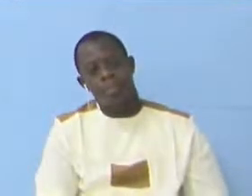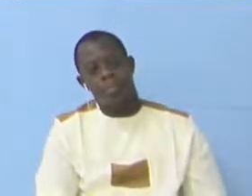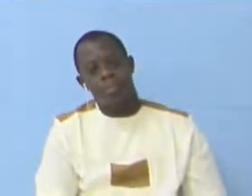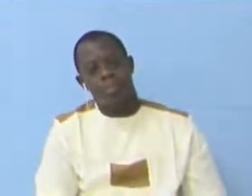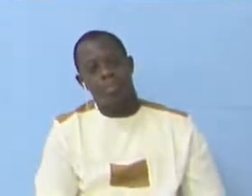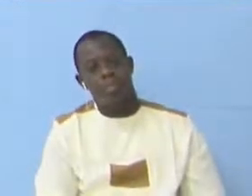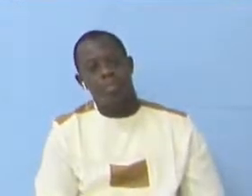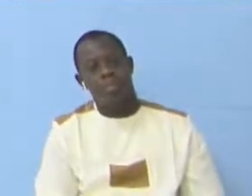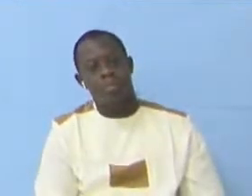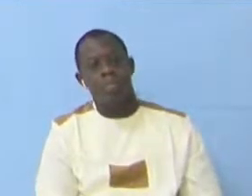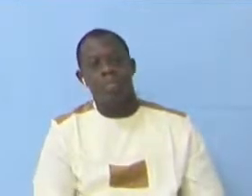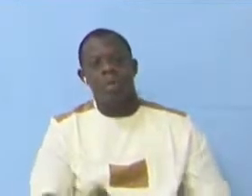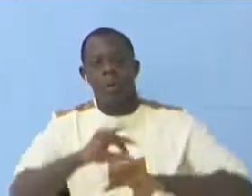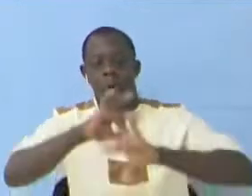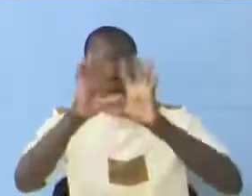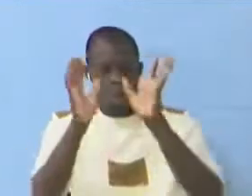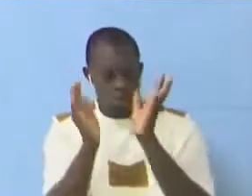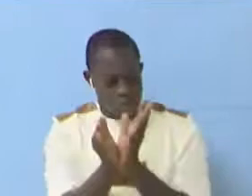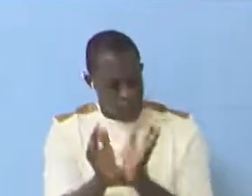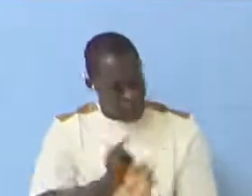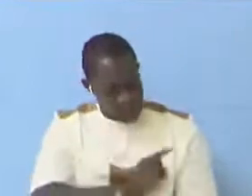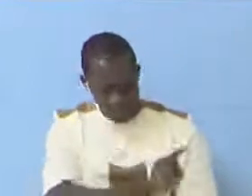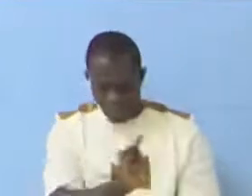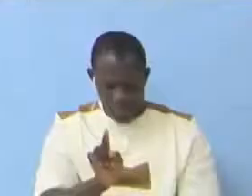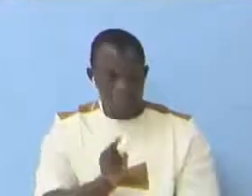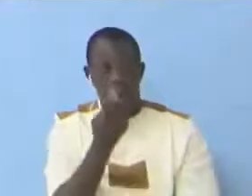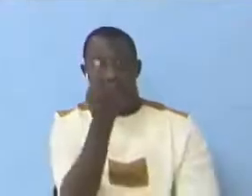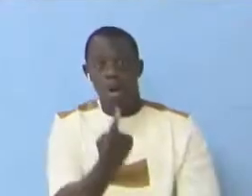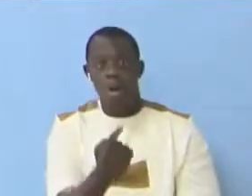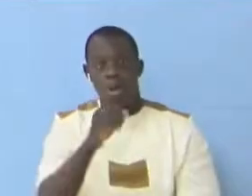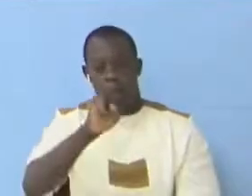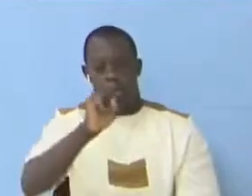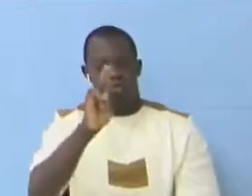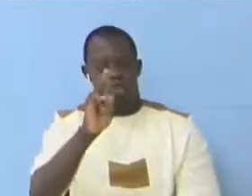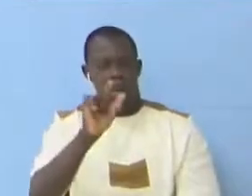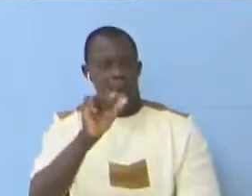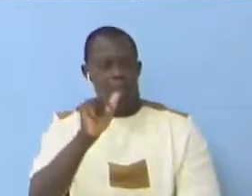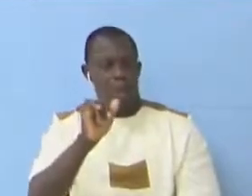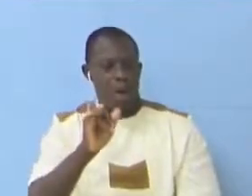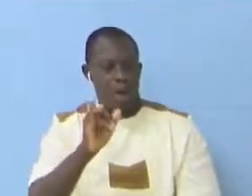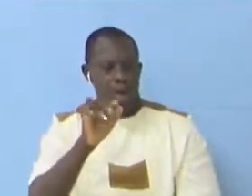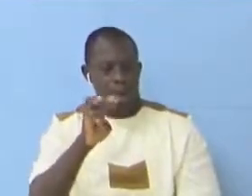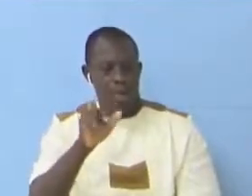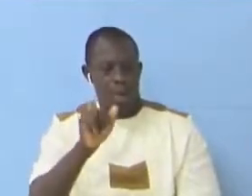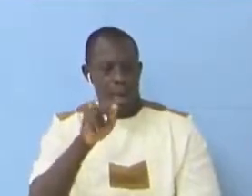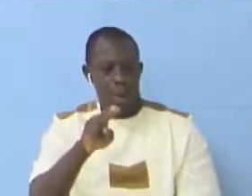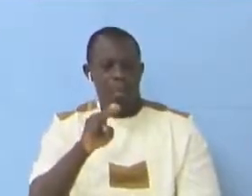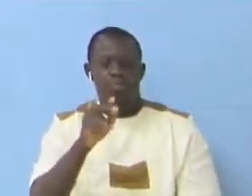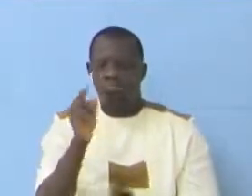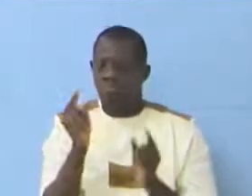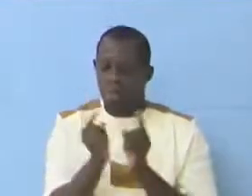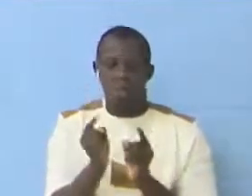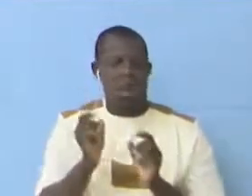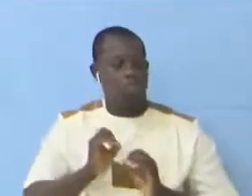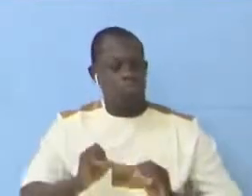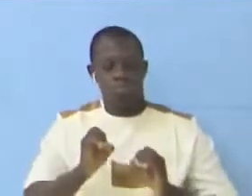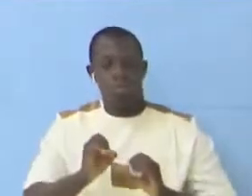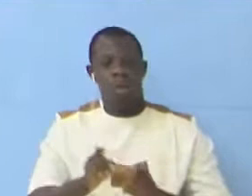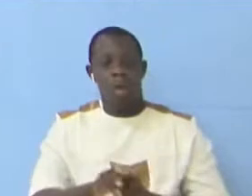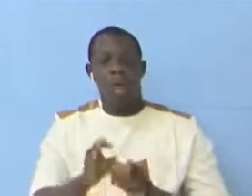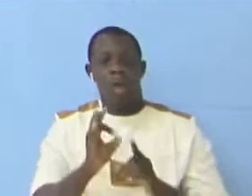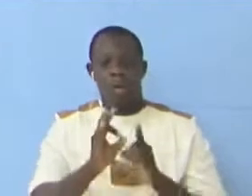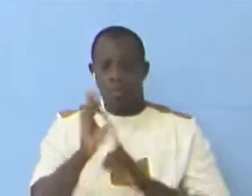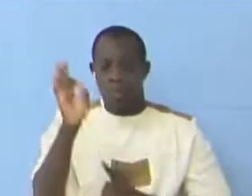All of them, except Suleiman Sarr. ñoom ñëpp ba mu des Souleymane Sarr. Particularly Balo